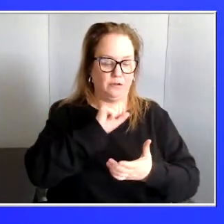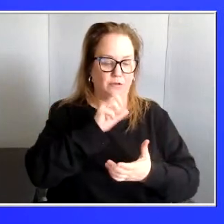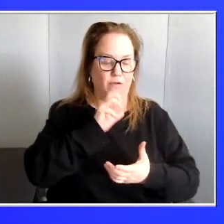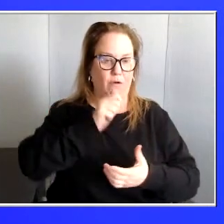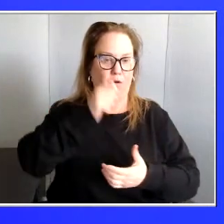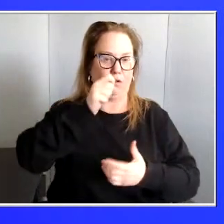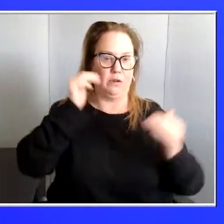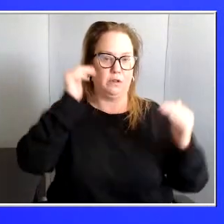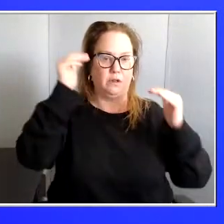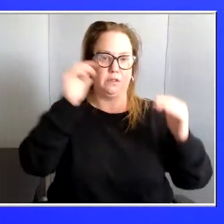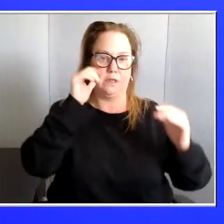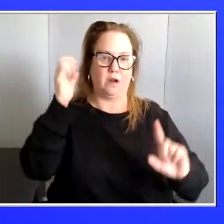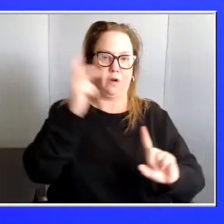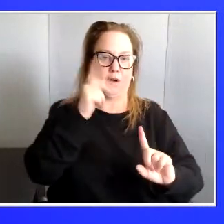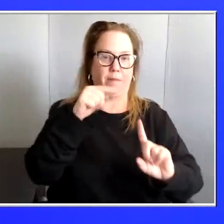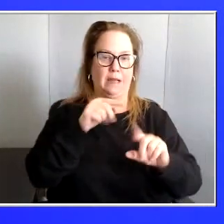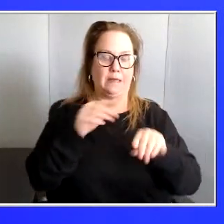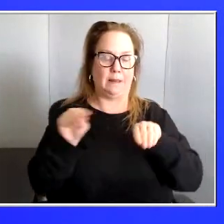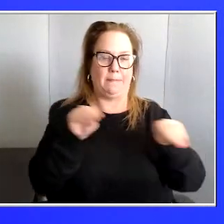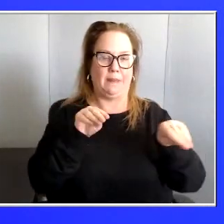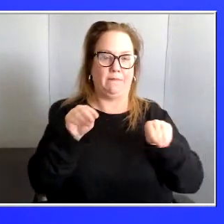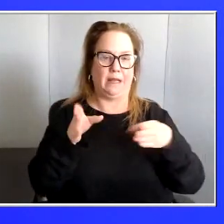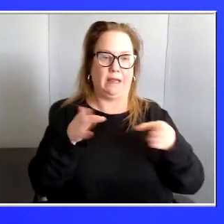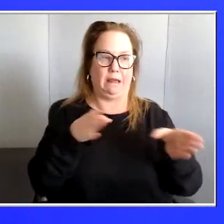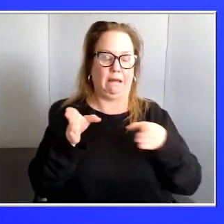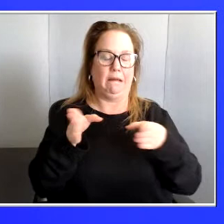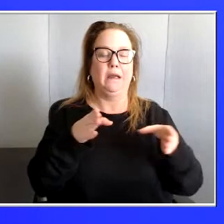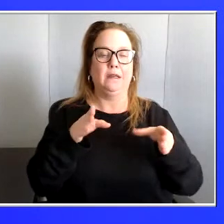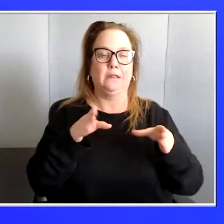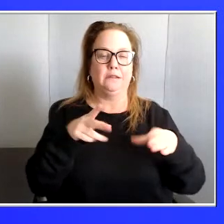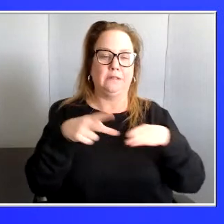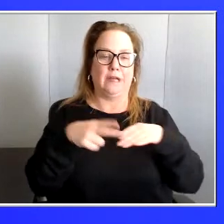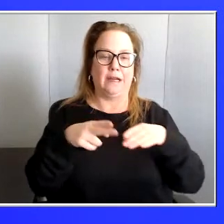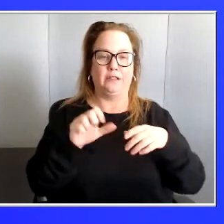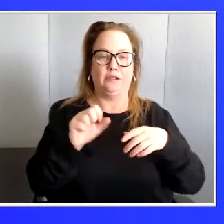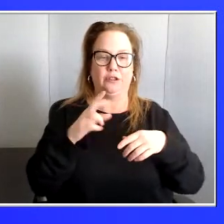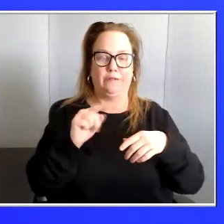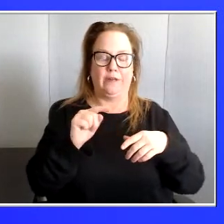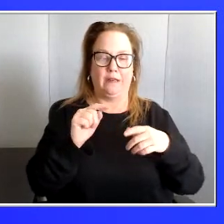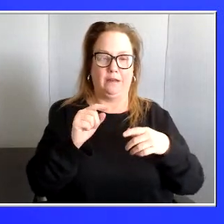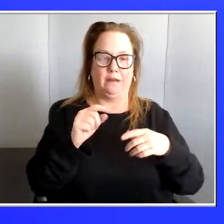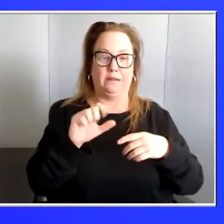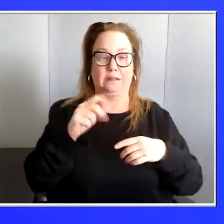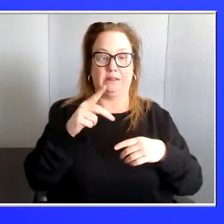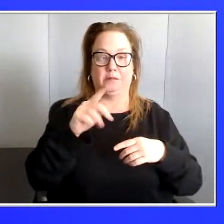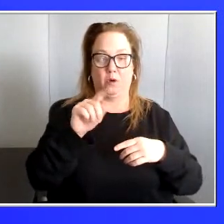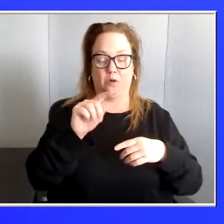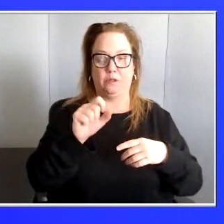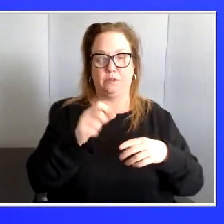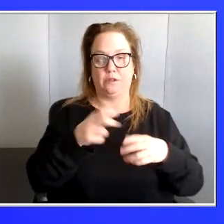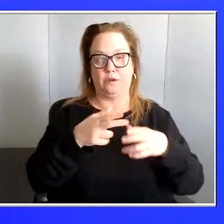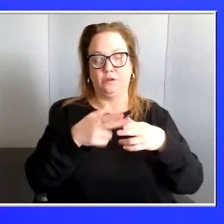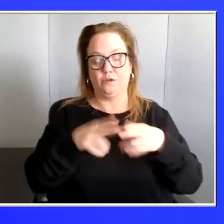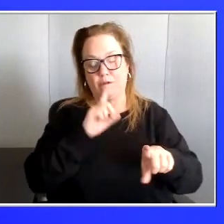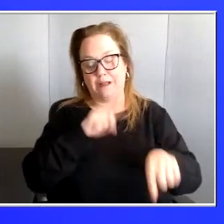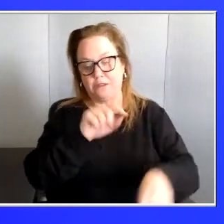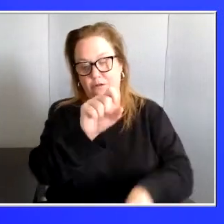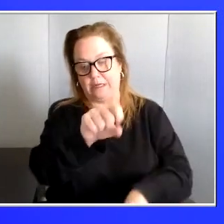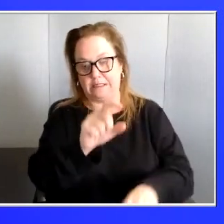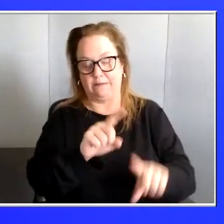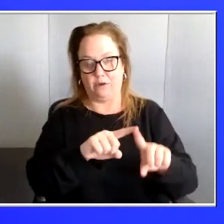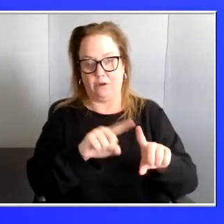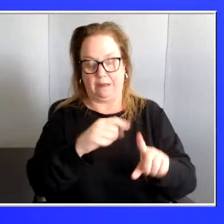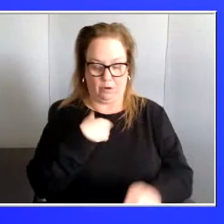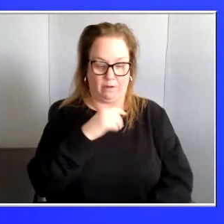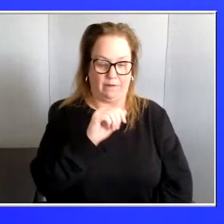to any pivoting, cutting, shifting, high-velocity sports. So the short answer is yes, if you have an ACL